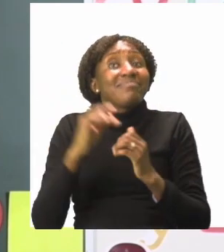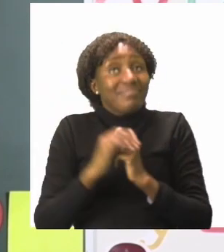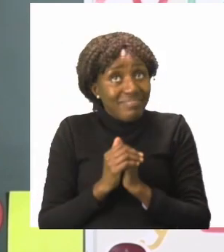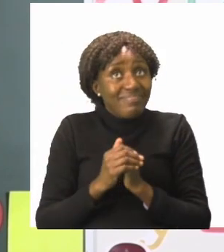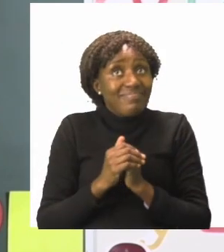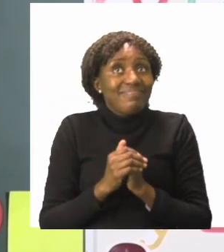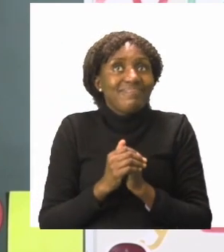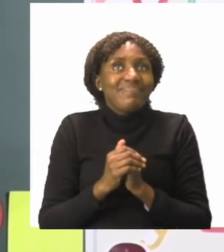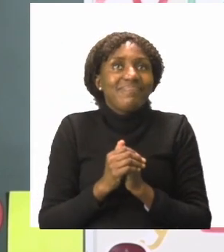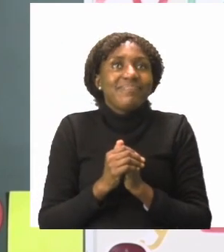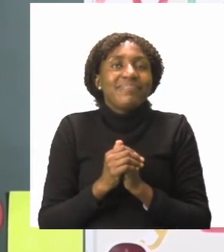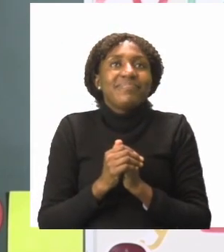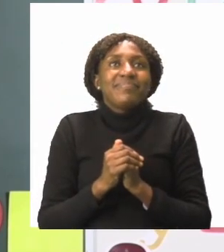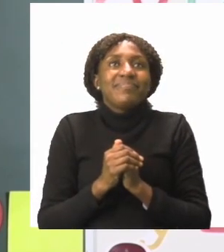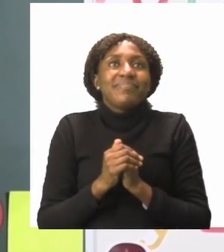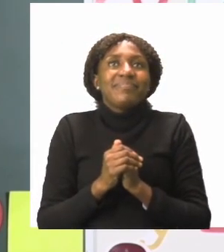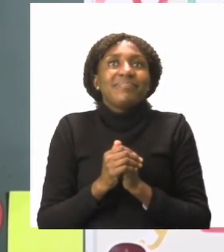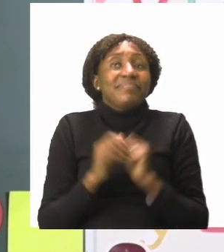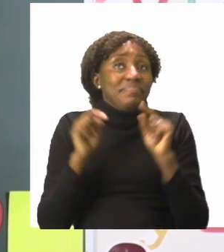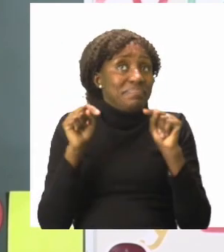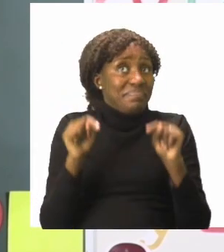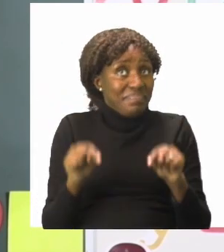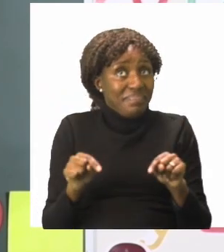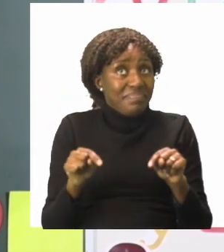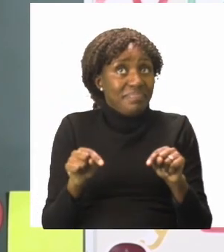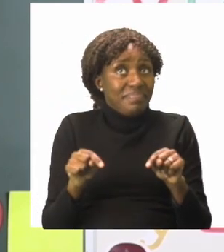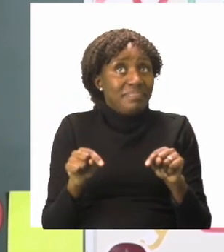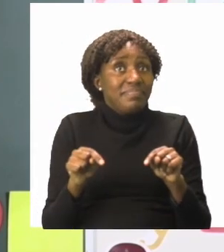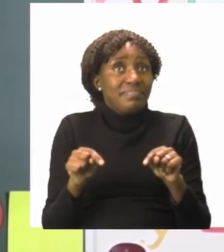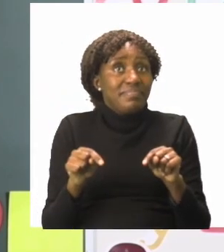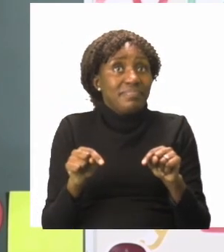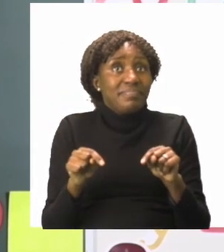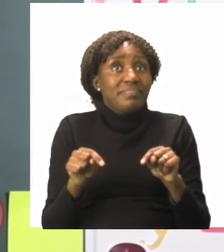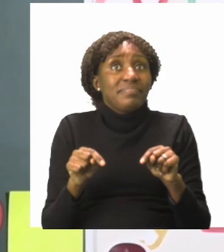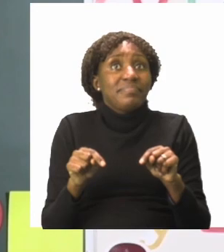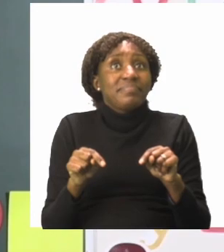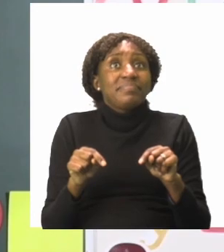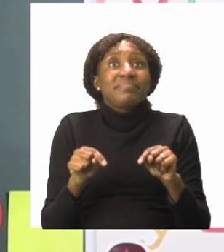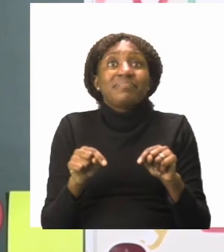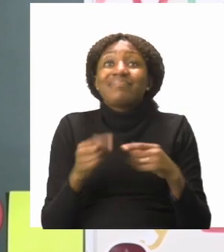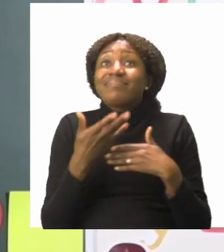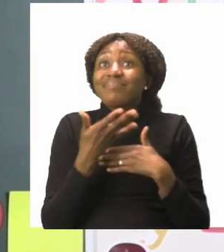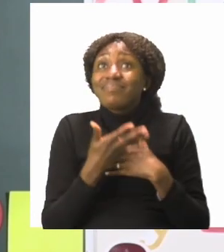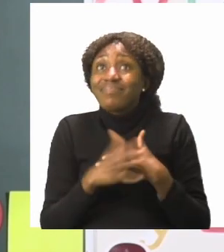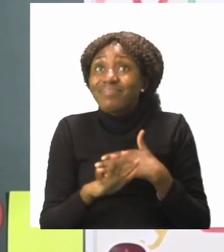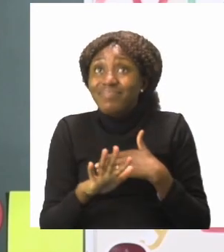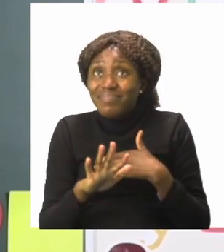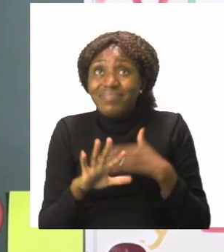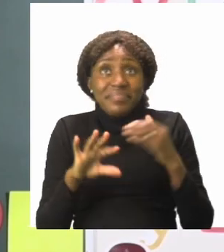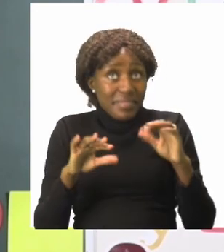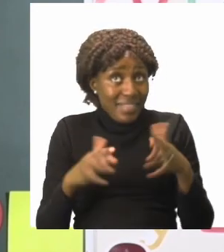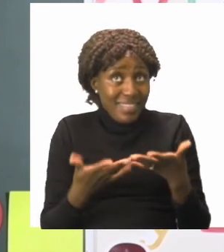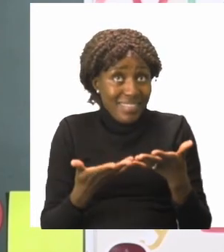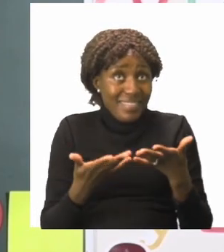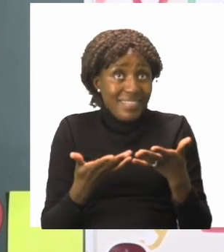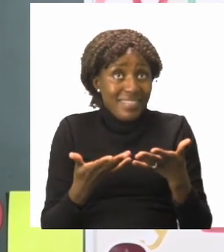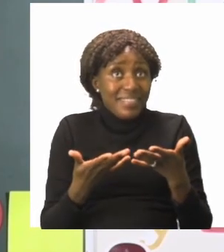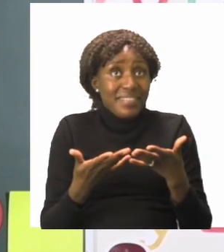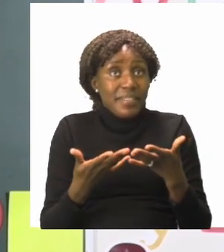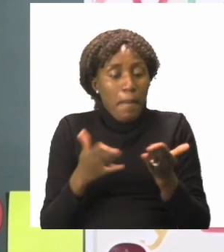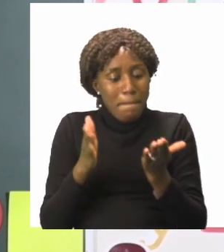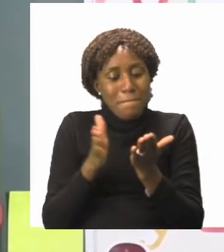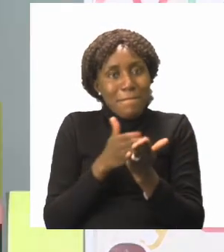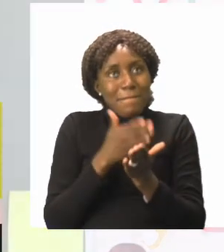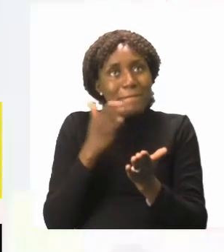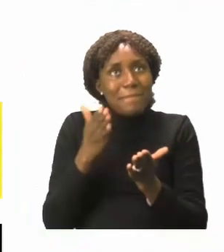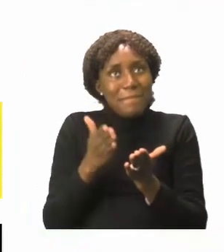transport. Now, let's finish off our special lesson by going to our last